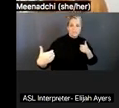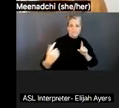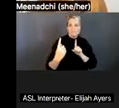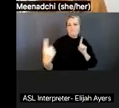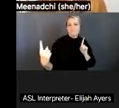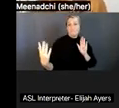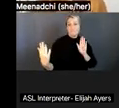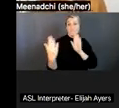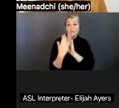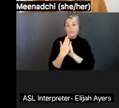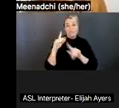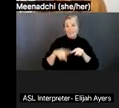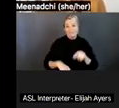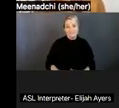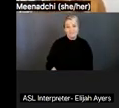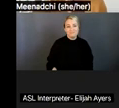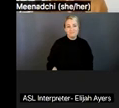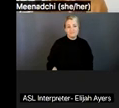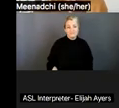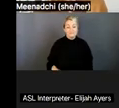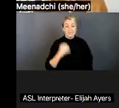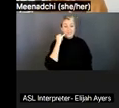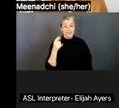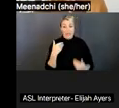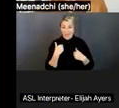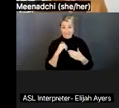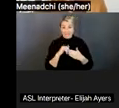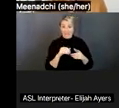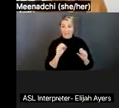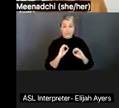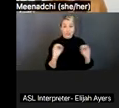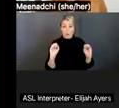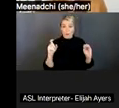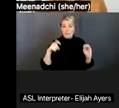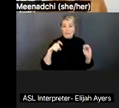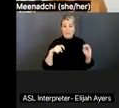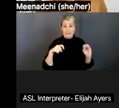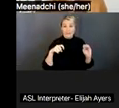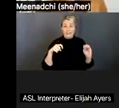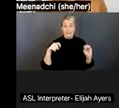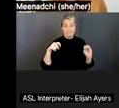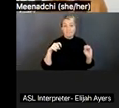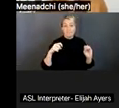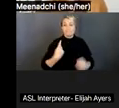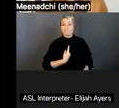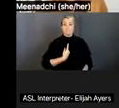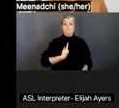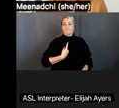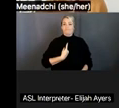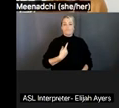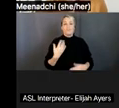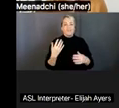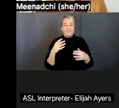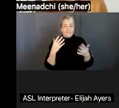bridged. If you have a no-needs nomad in your life, the thing you're going to want to learn how to do is to play